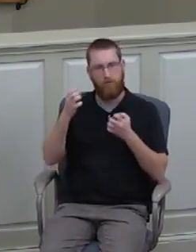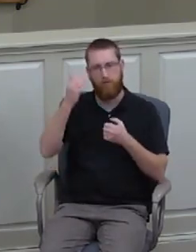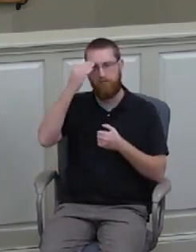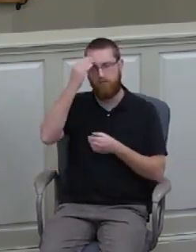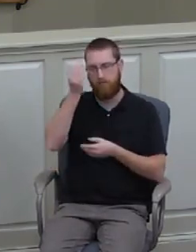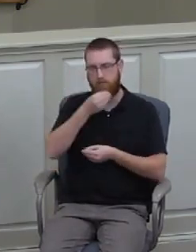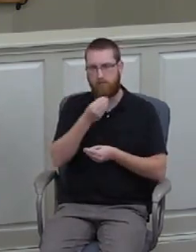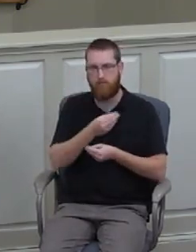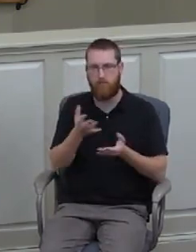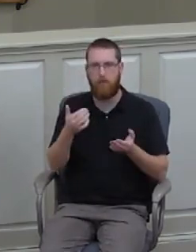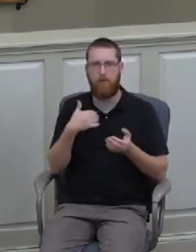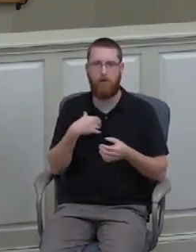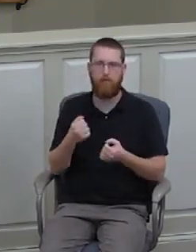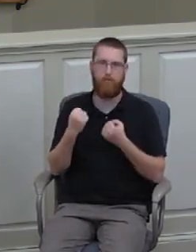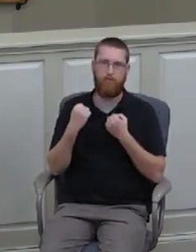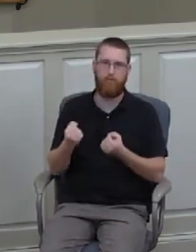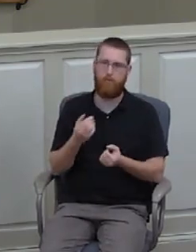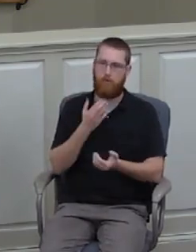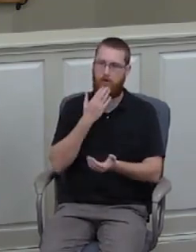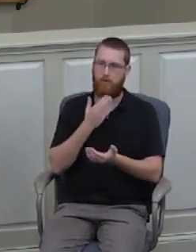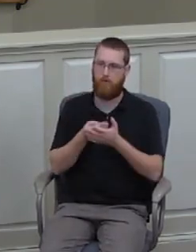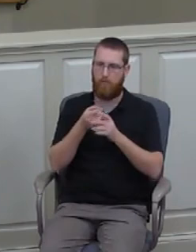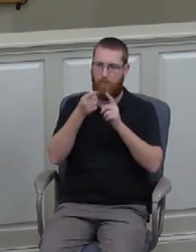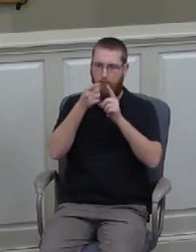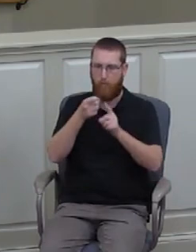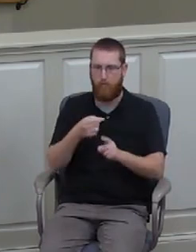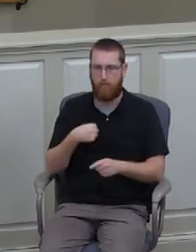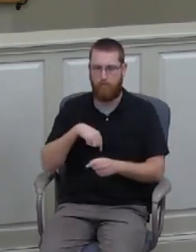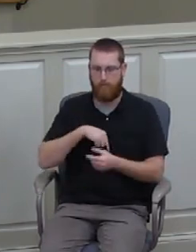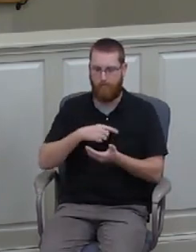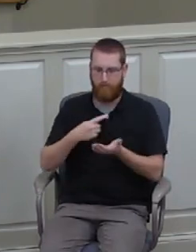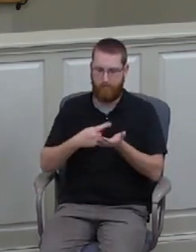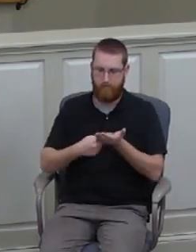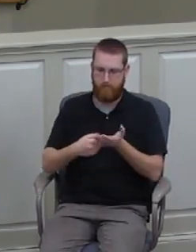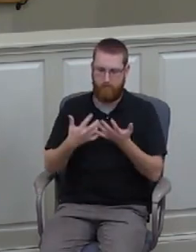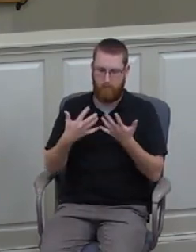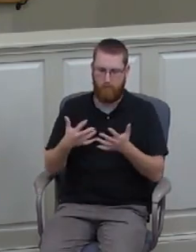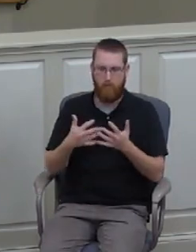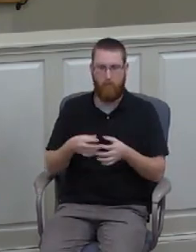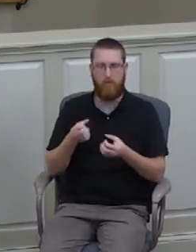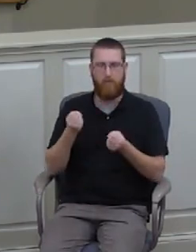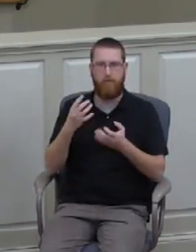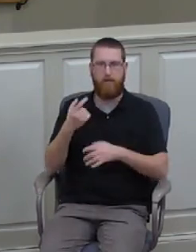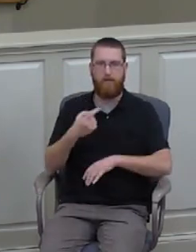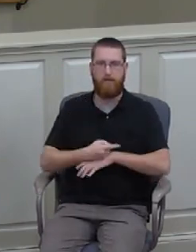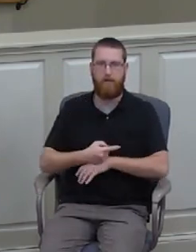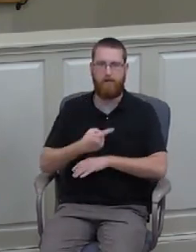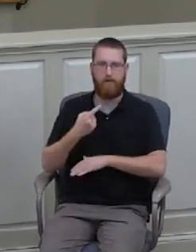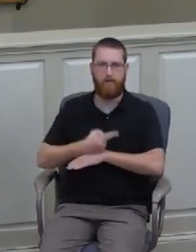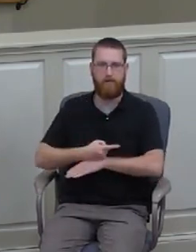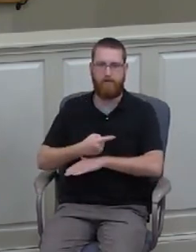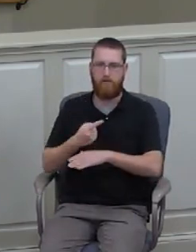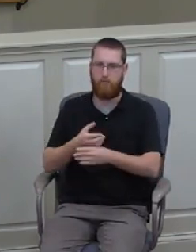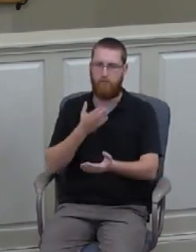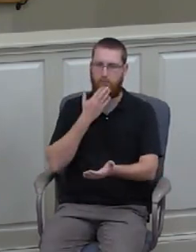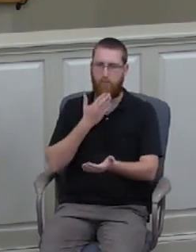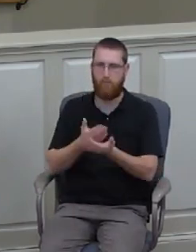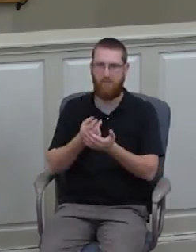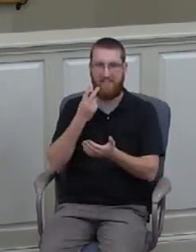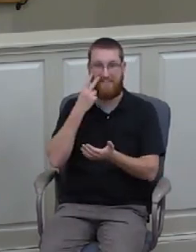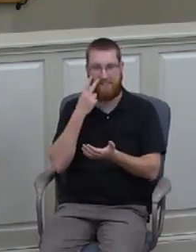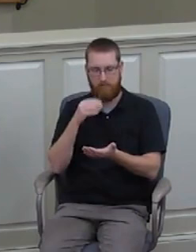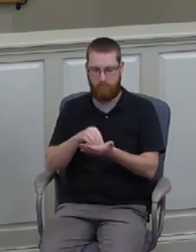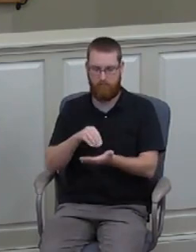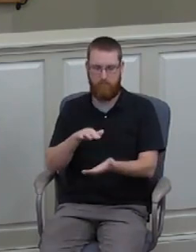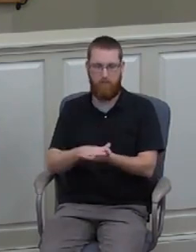through here, I thought there were some strong points that we've talked about for way too many days now, and it's good to see them in writing, and hopefully we can come